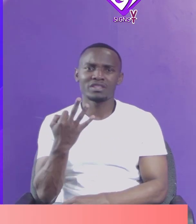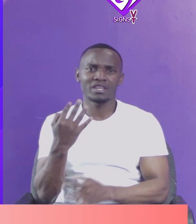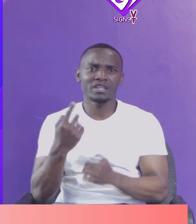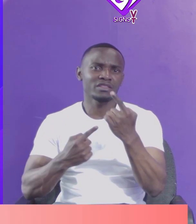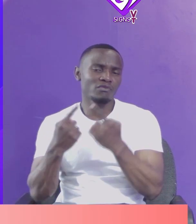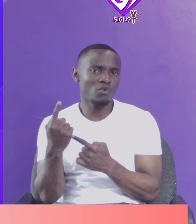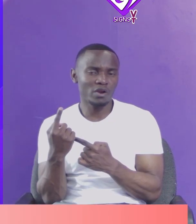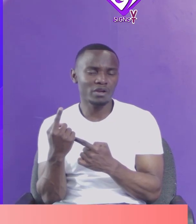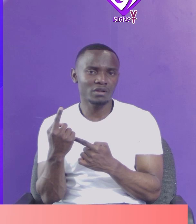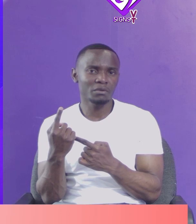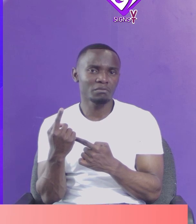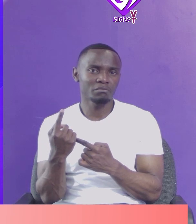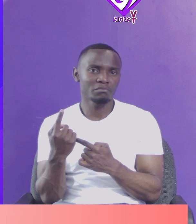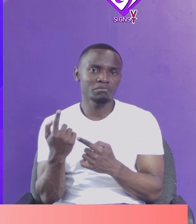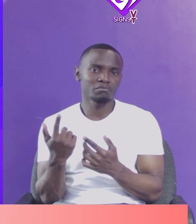of performed.